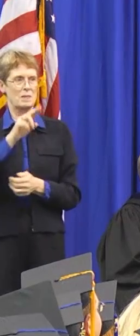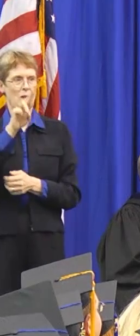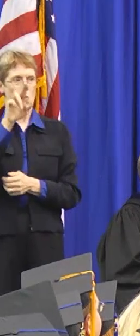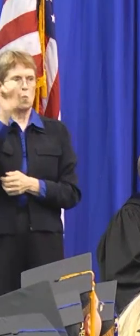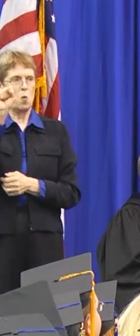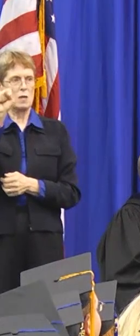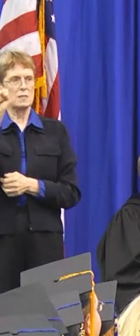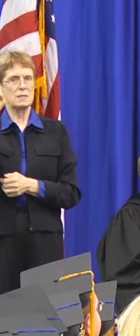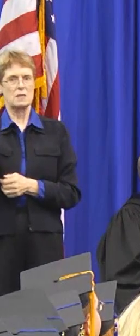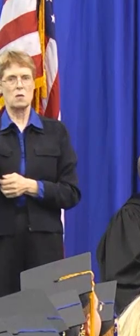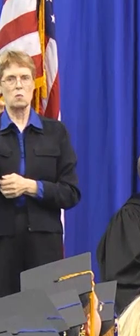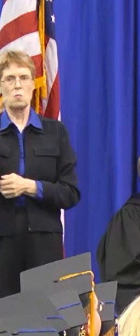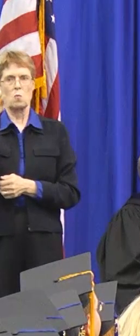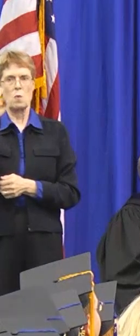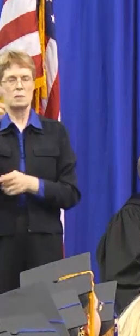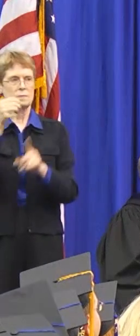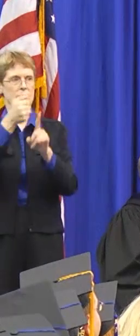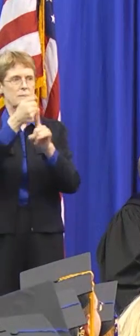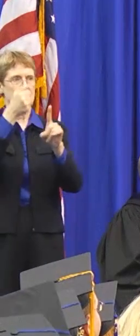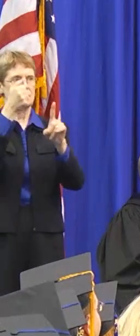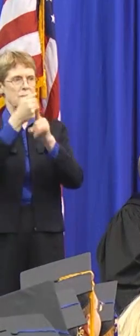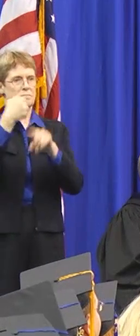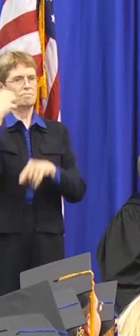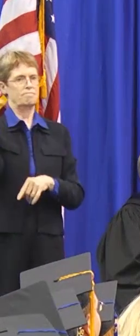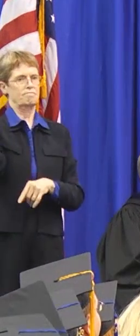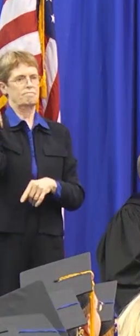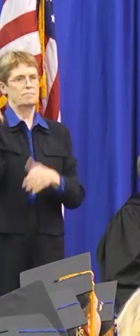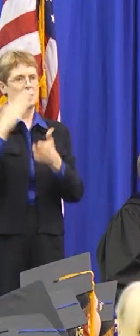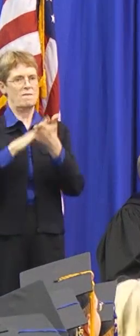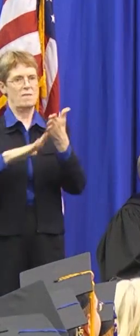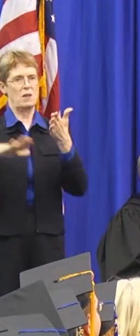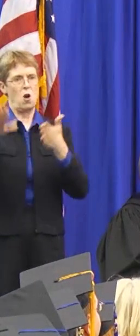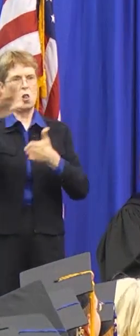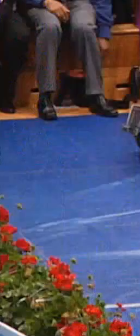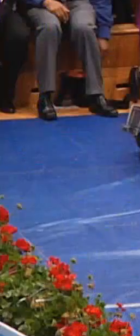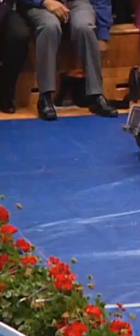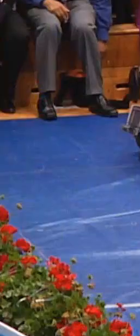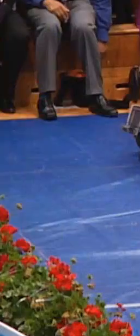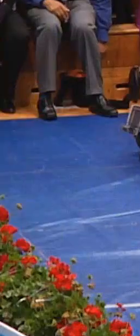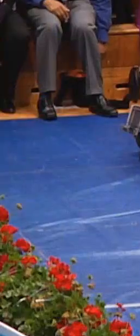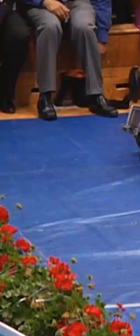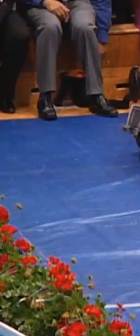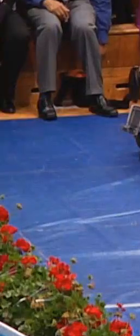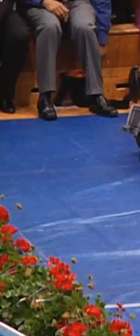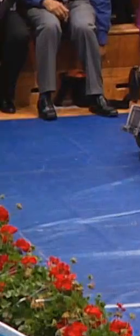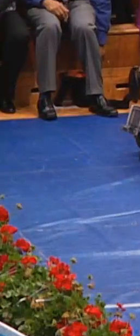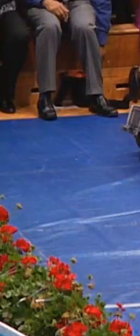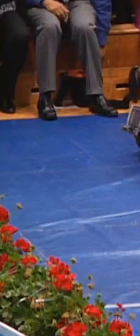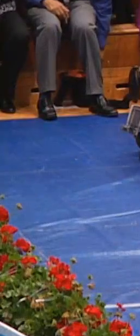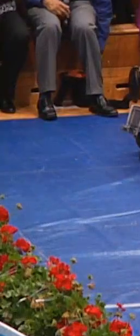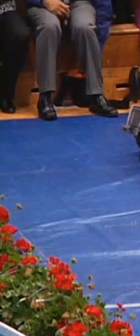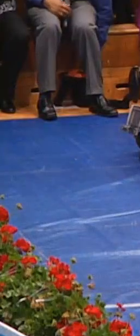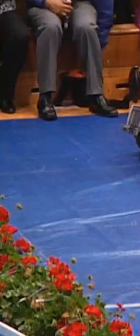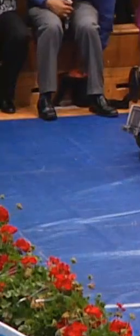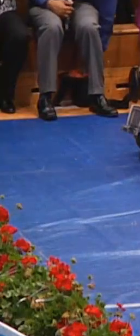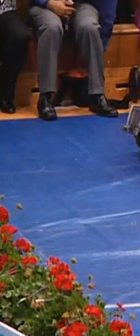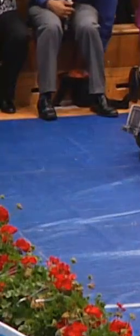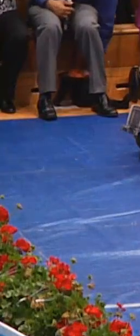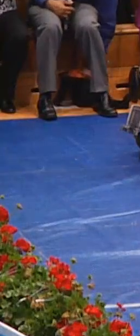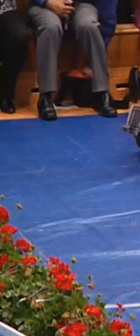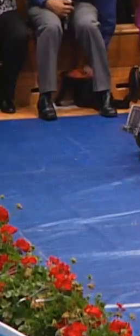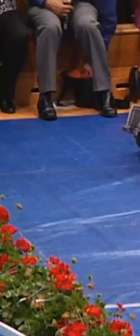Wilson, who is chair of the College Foundation Board. Let's give them a round of